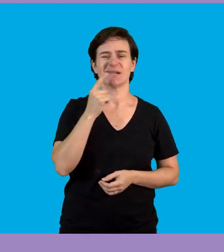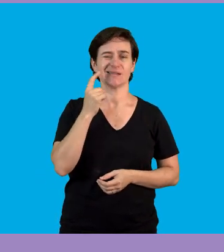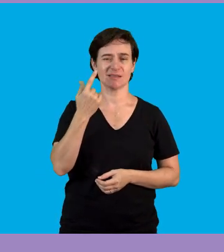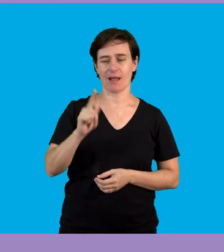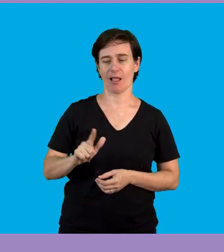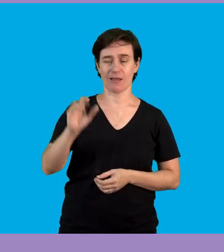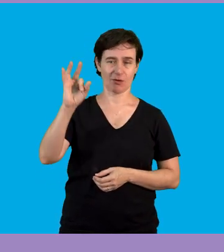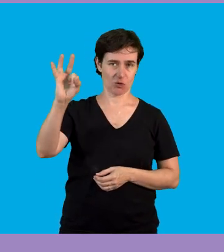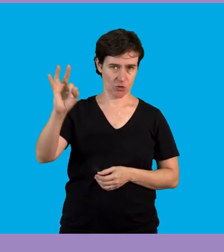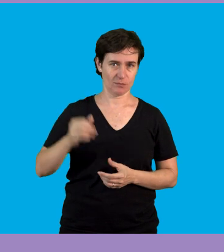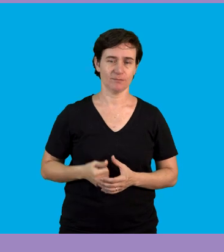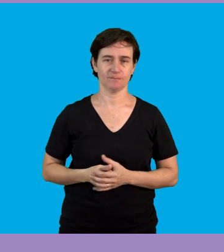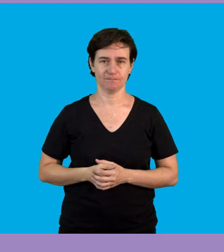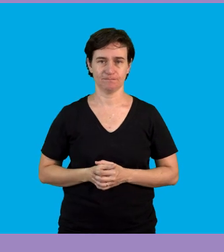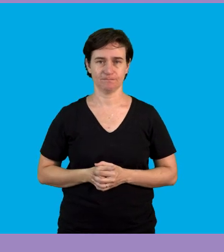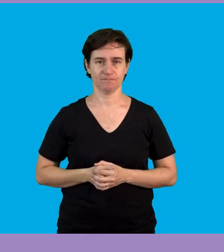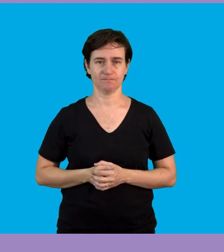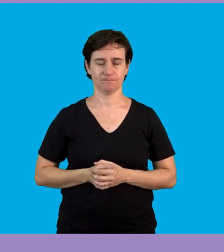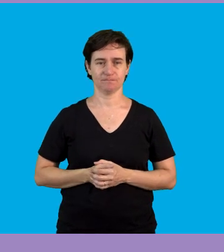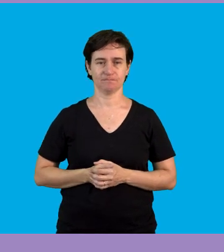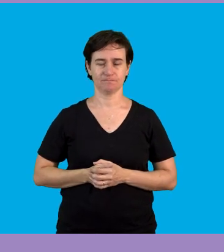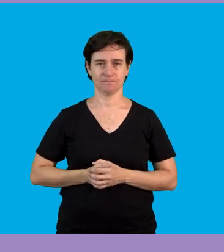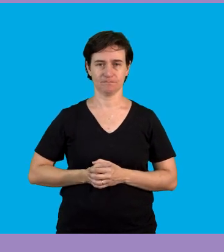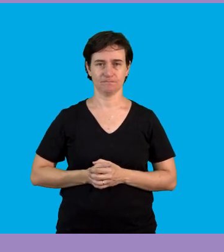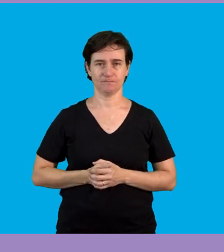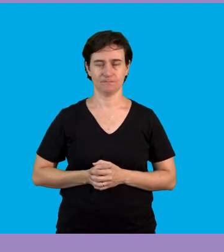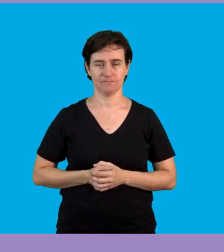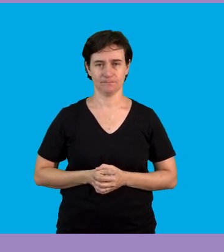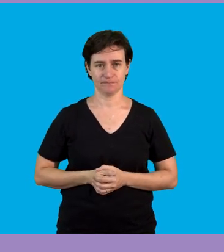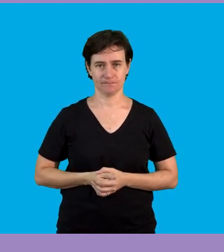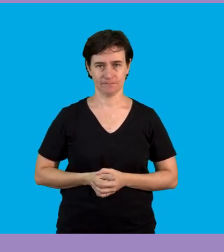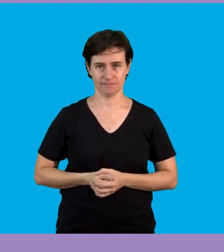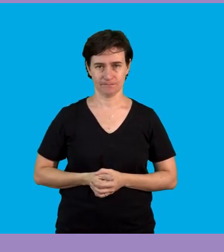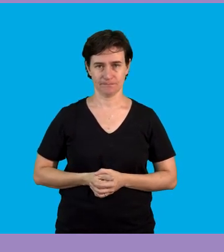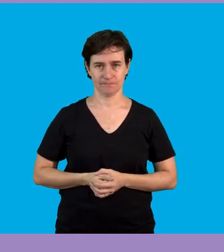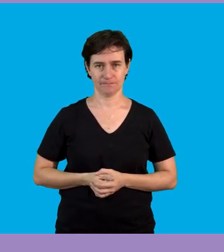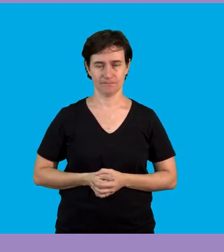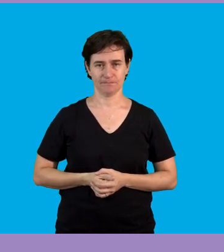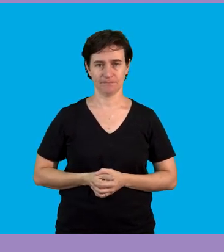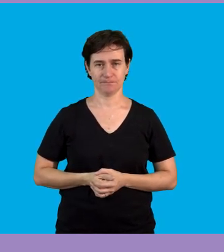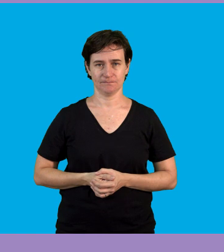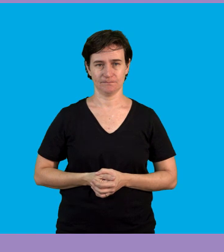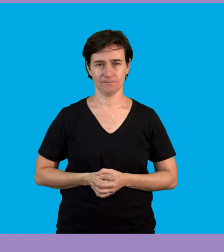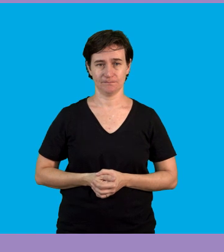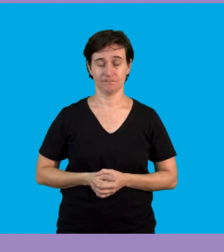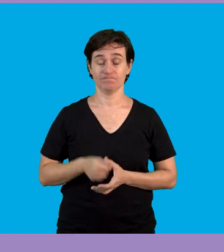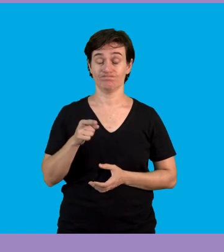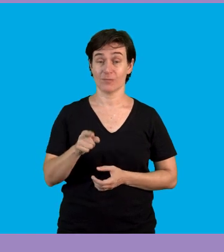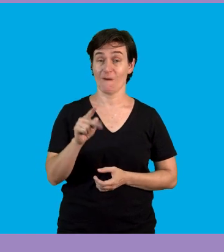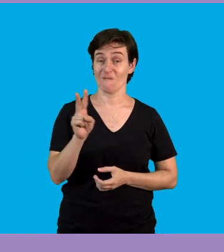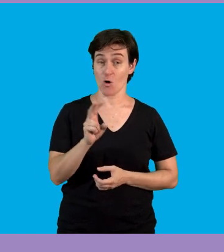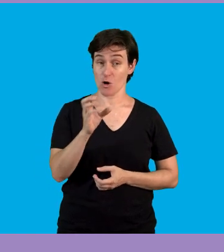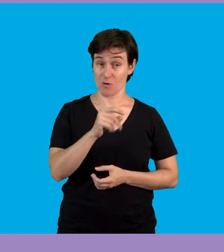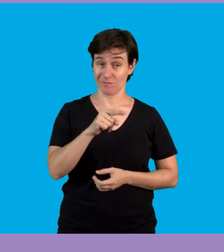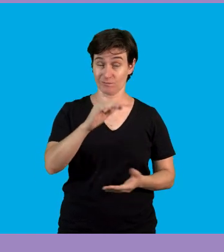are multiplying a value by itself twice, which is cubing that value. So the volume